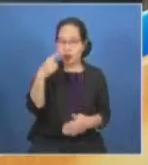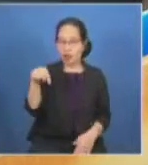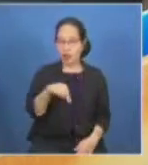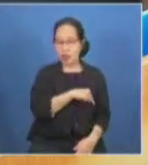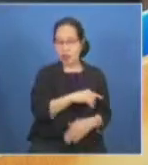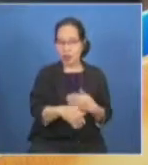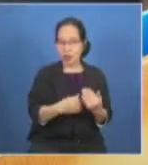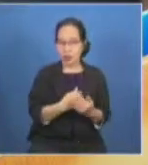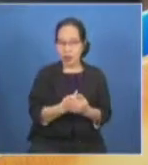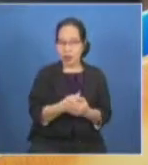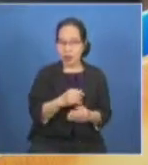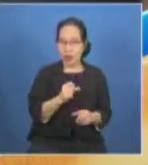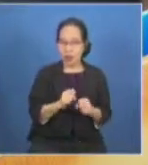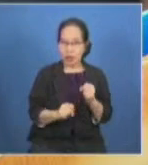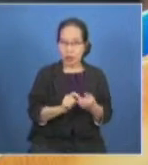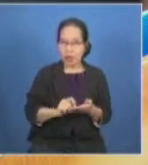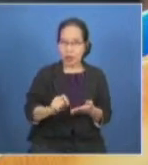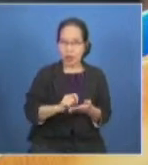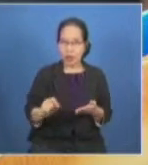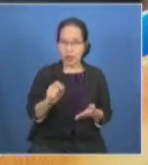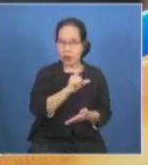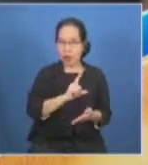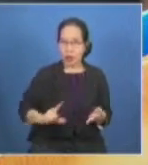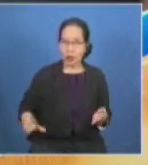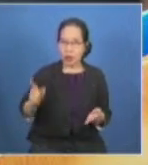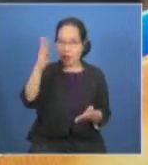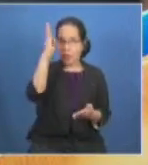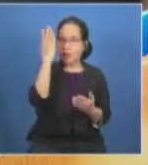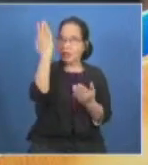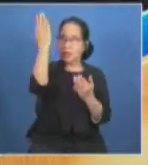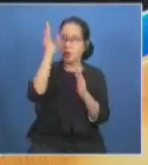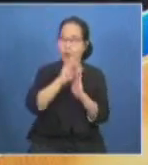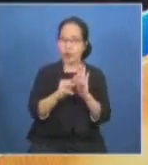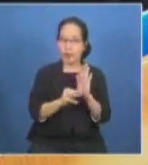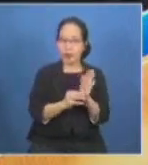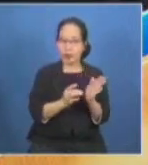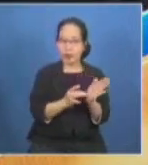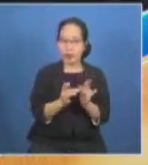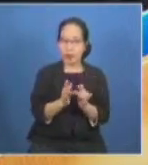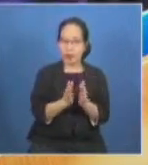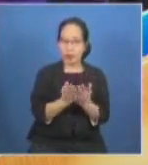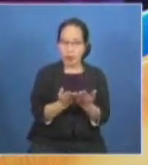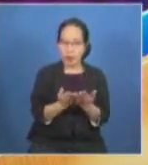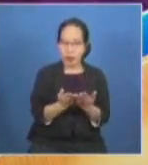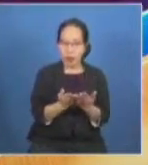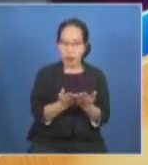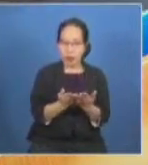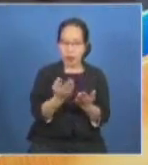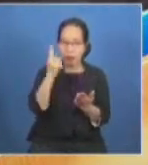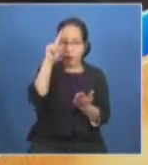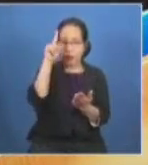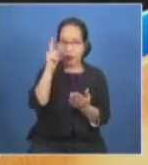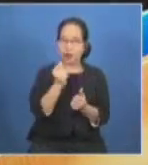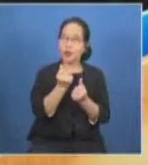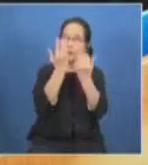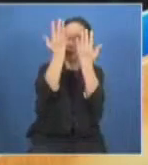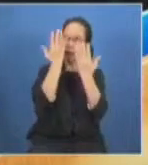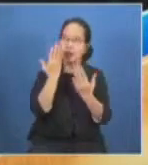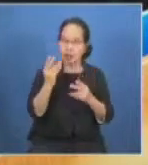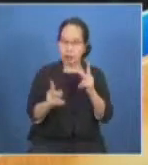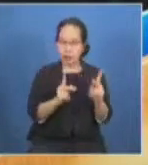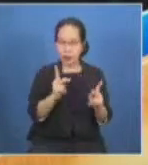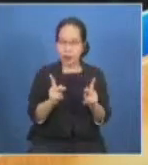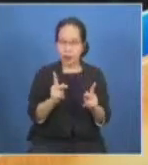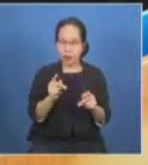us. So that's the reason why He had His commandments written in the Bible, so that all people